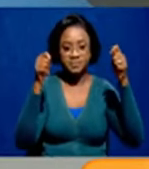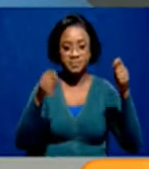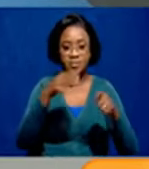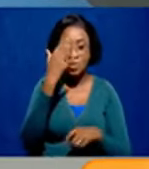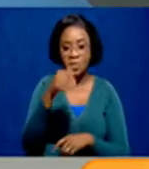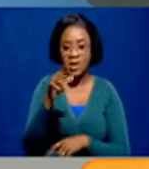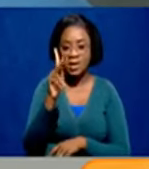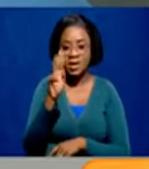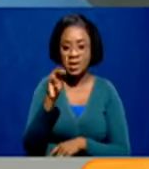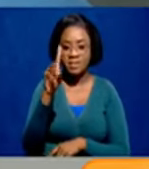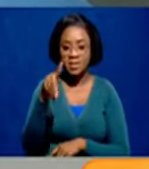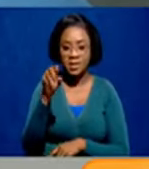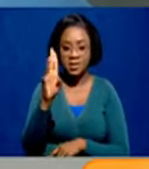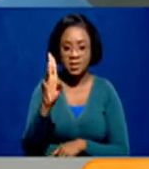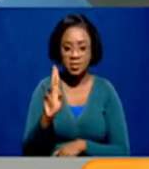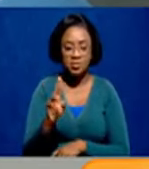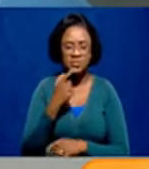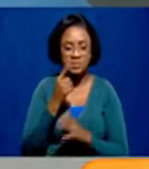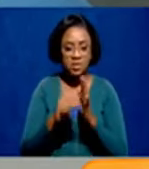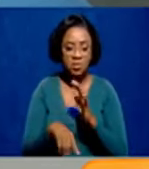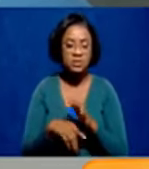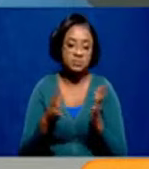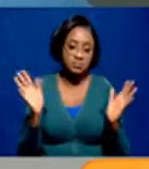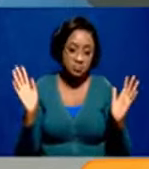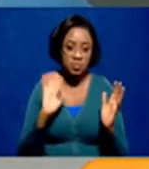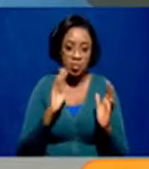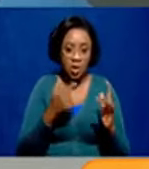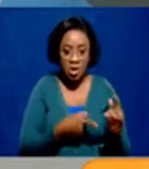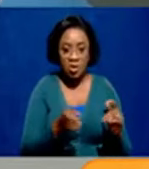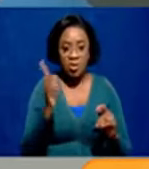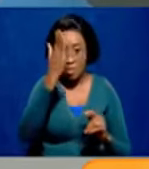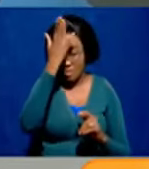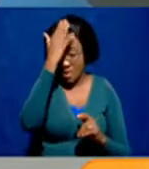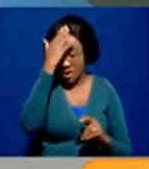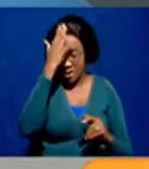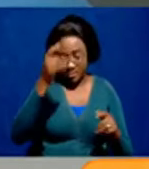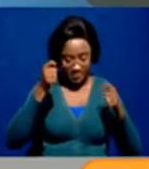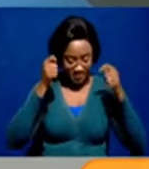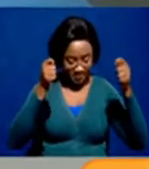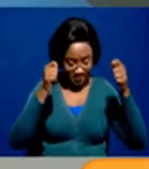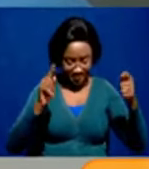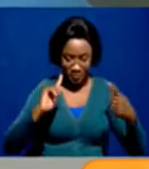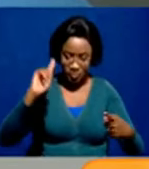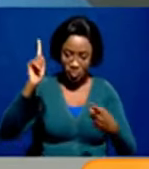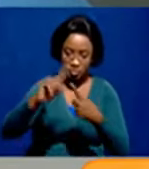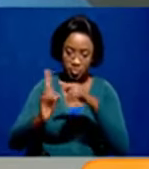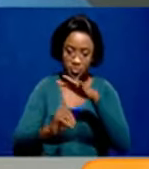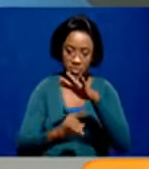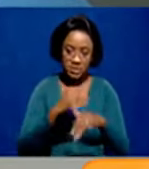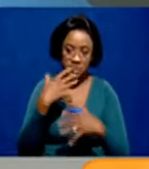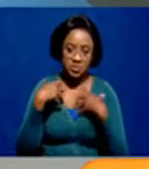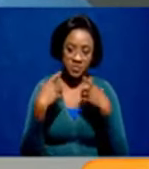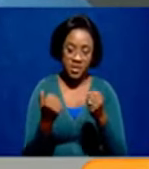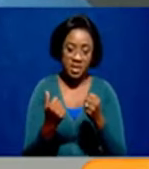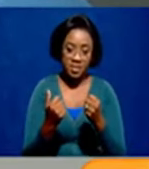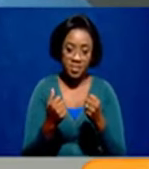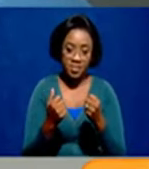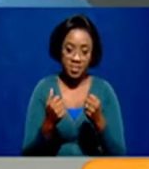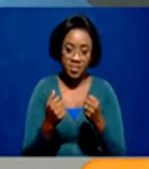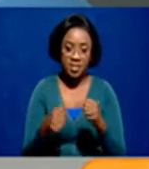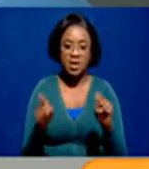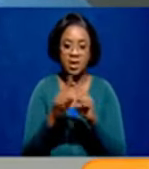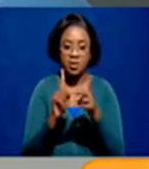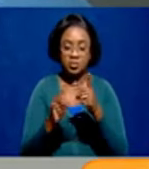doctors' union, KMPDU, says it will stage a procession on Monday to the Ministry of Health headquarters, Afya House, and the